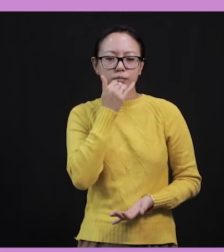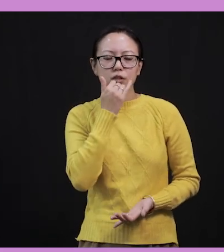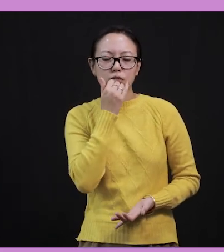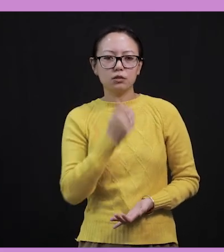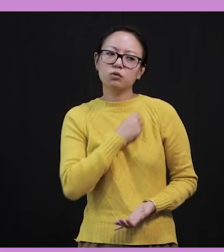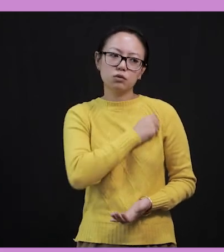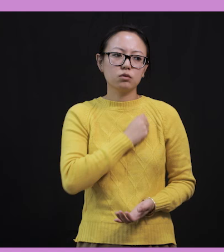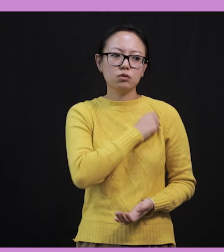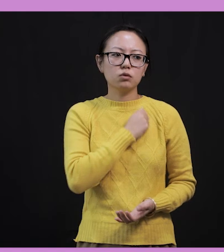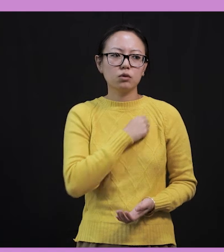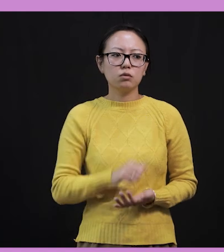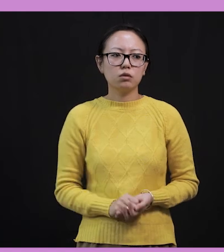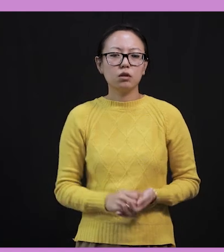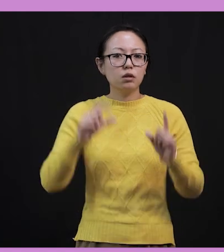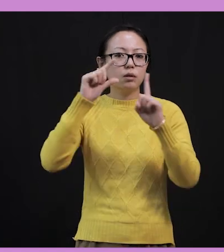P-A-L-Y. That's wrong.